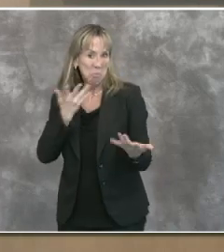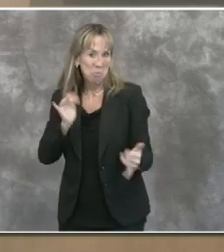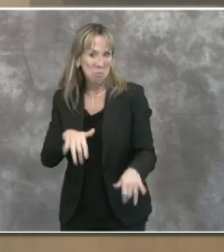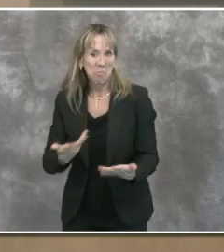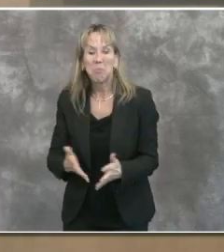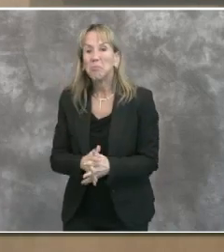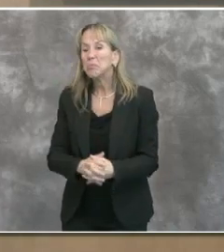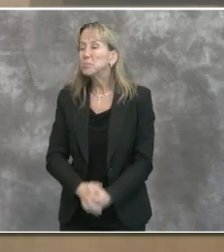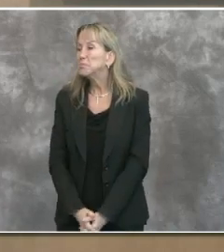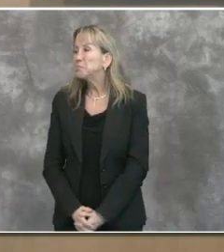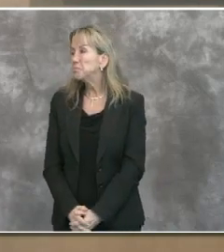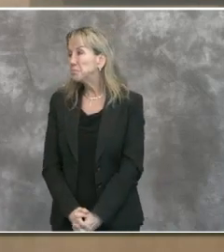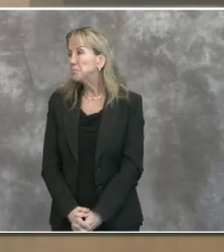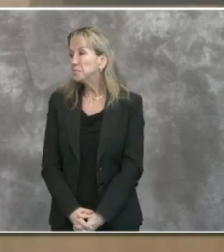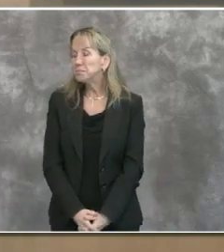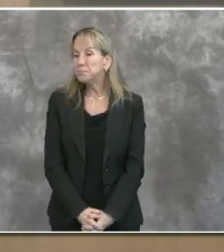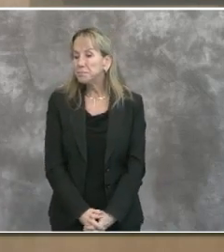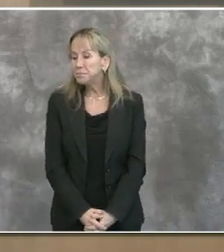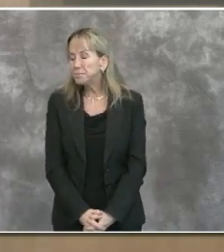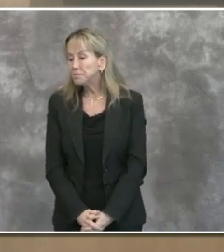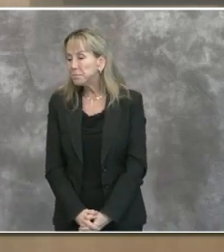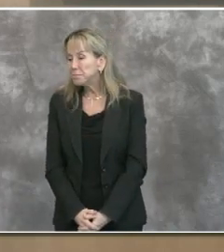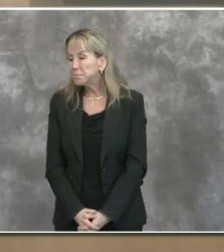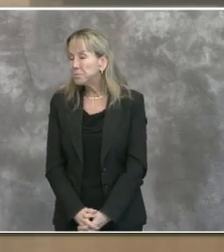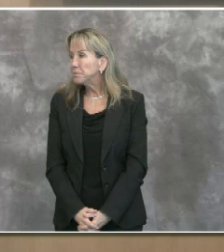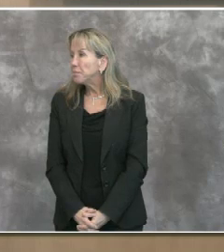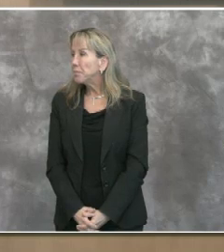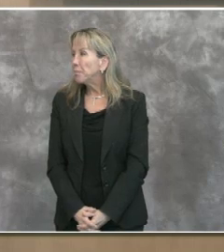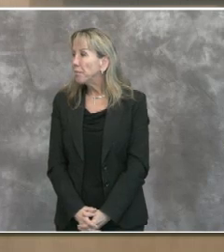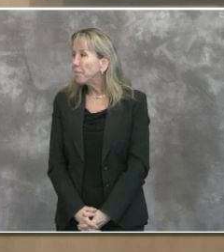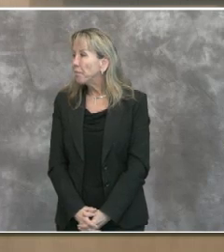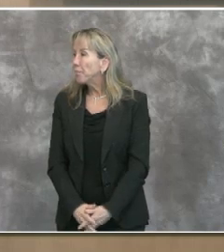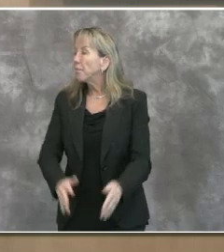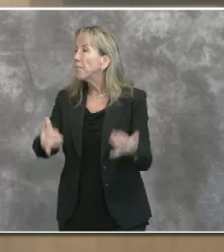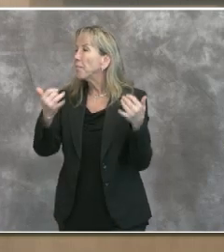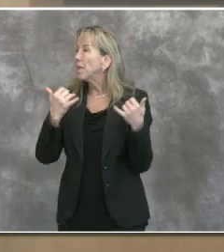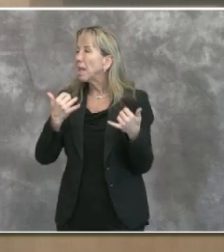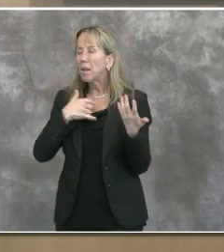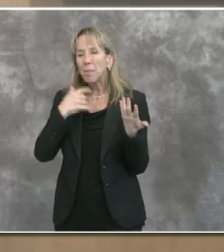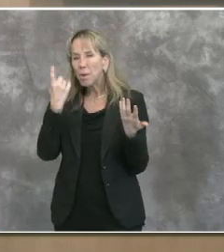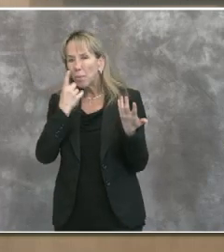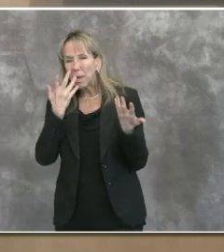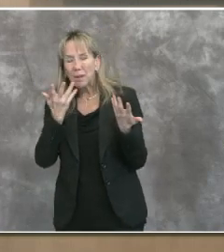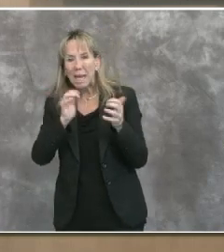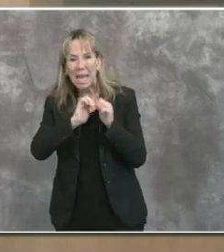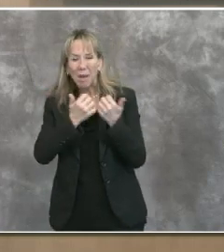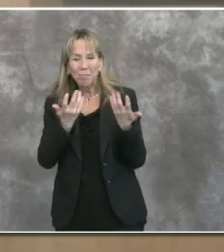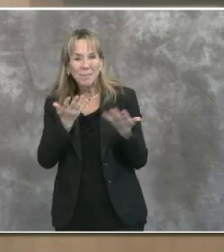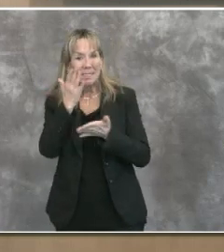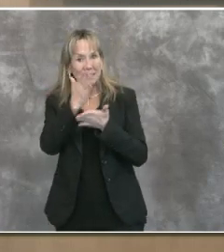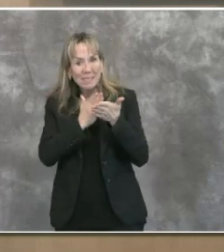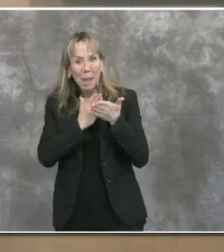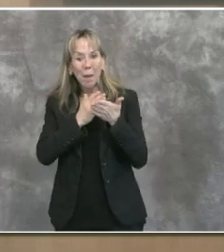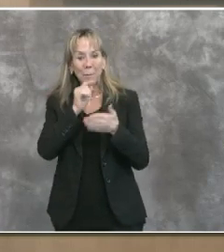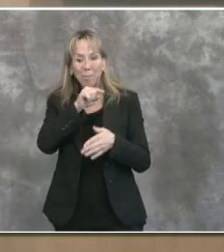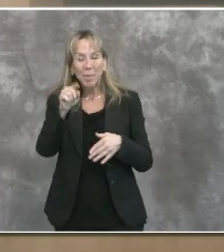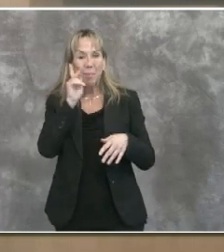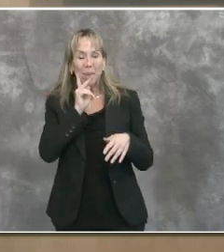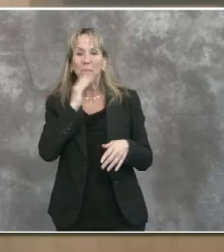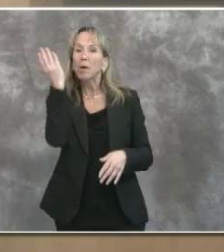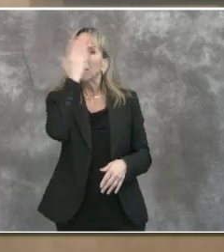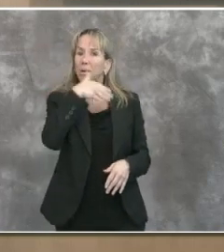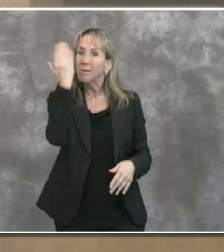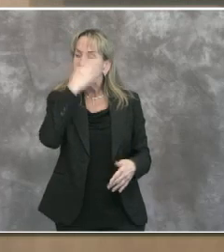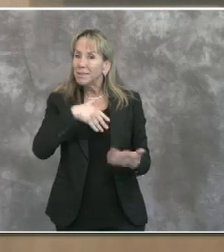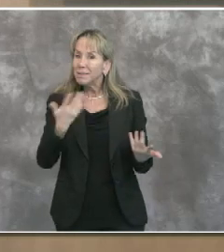piece? I'm sorry, I was already looking ahead. Sorry. Just referencing how they might be missed if those tests